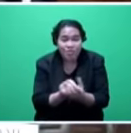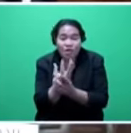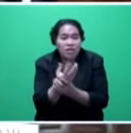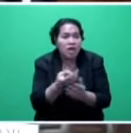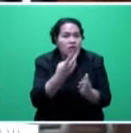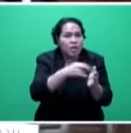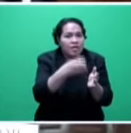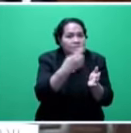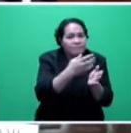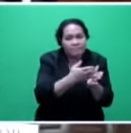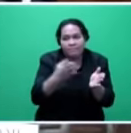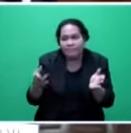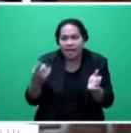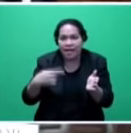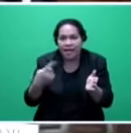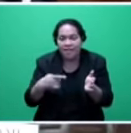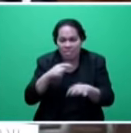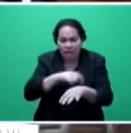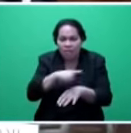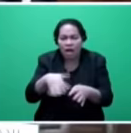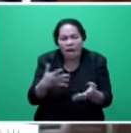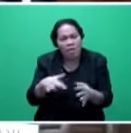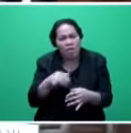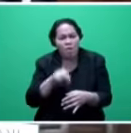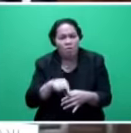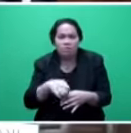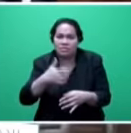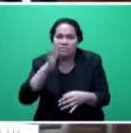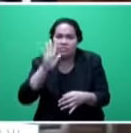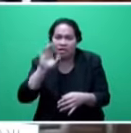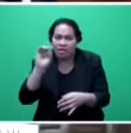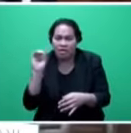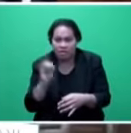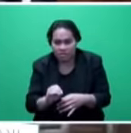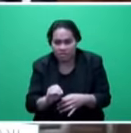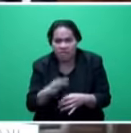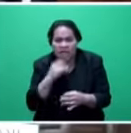around 0.75% and much lower than the previous decade?